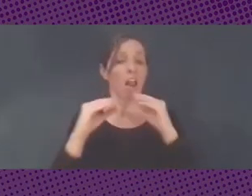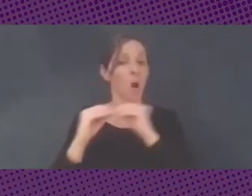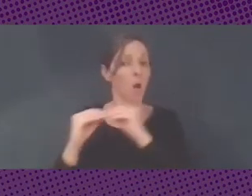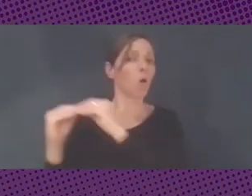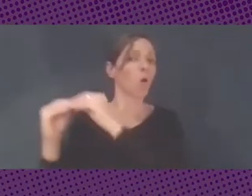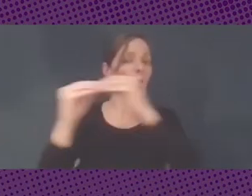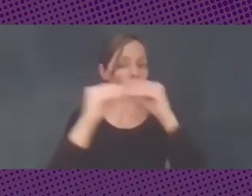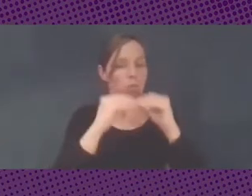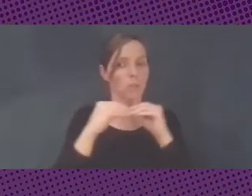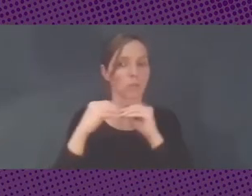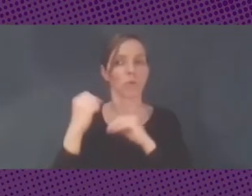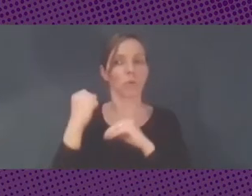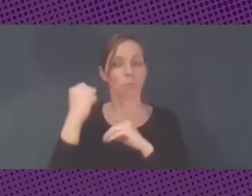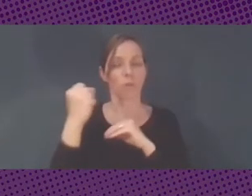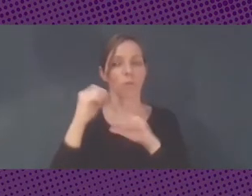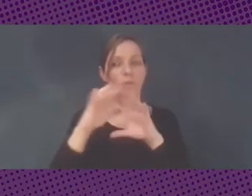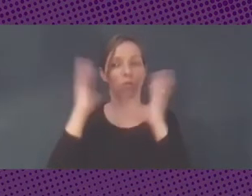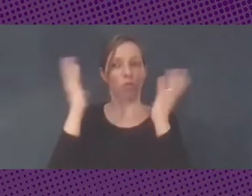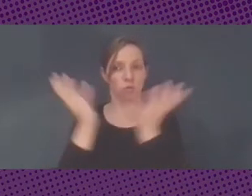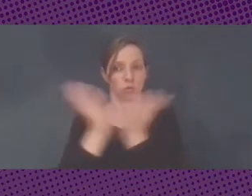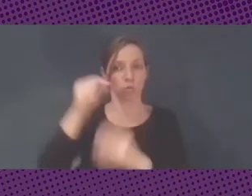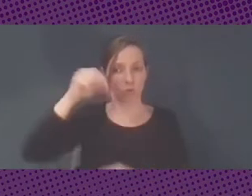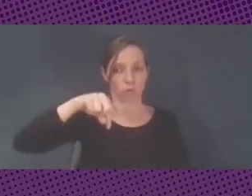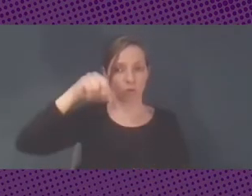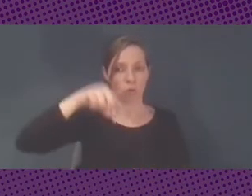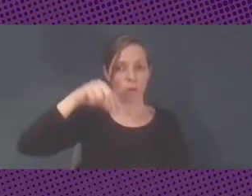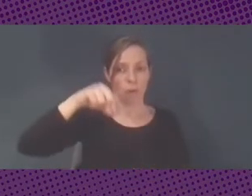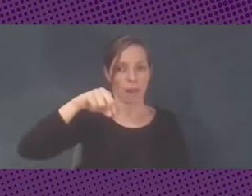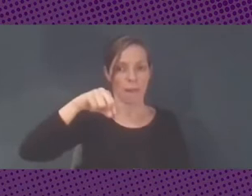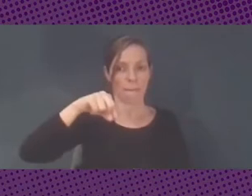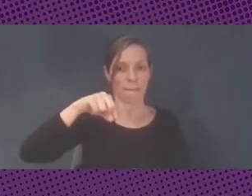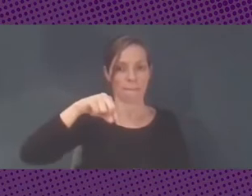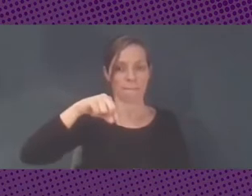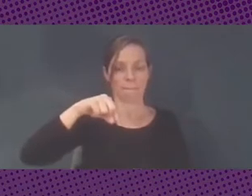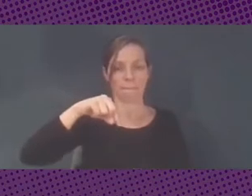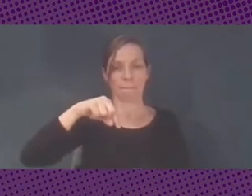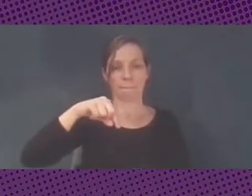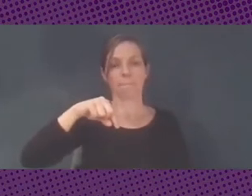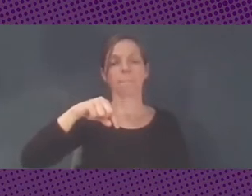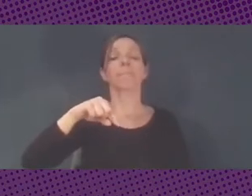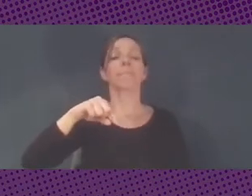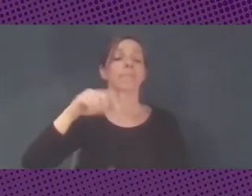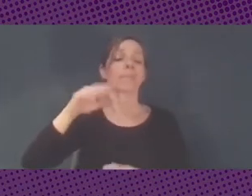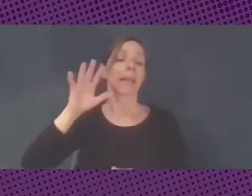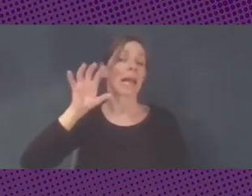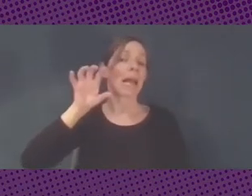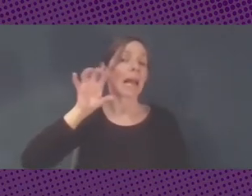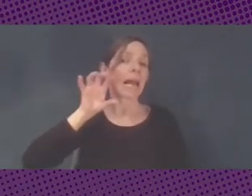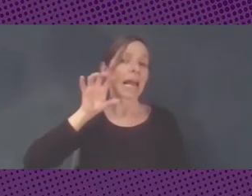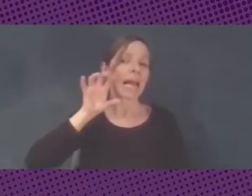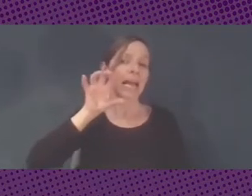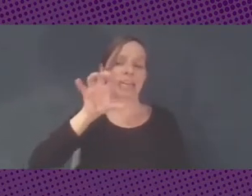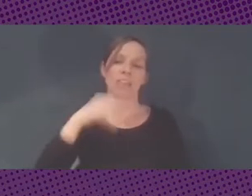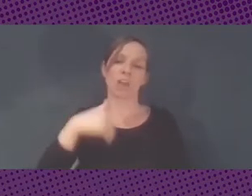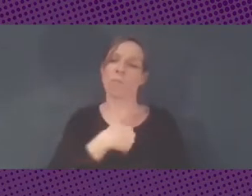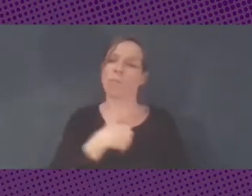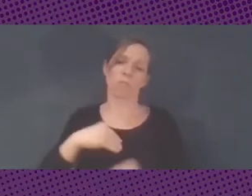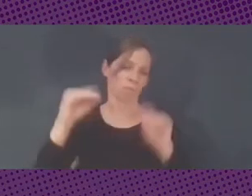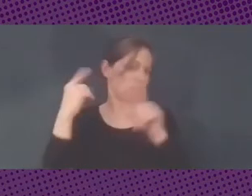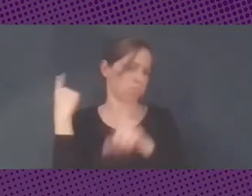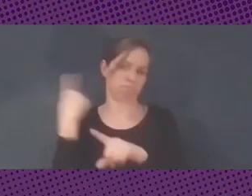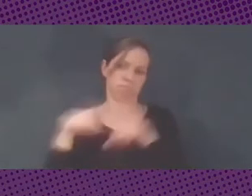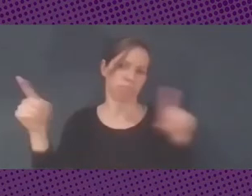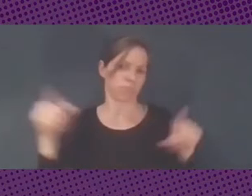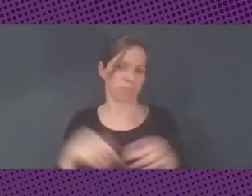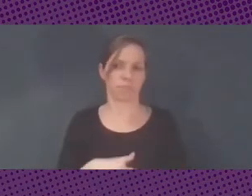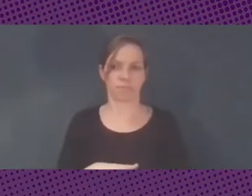quite important in the global north. The state plays a completely different role. First, what we are seeing is